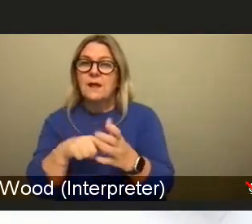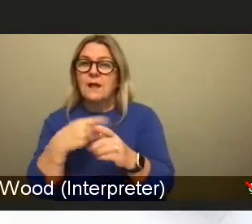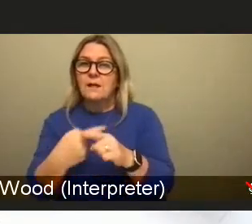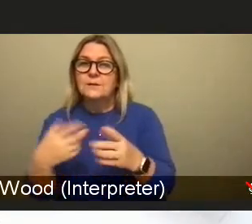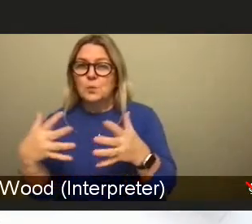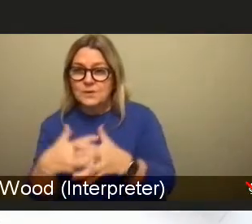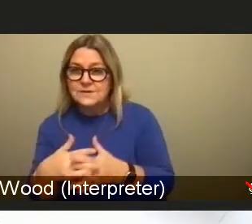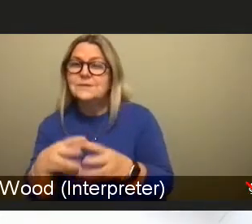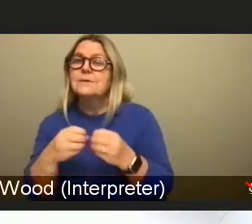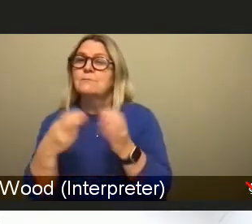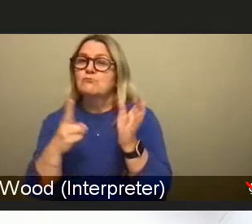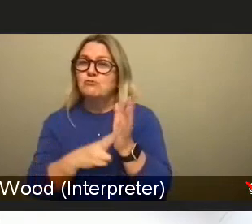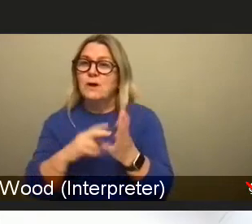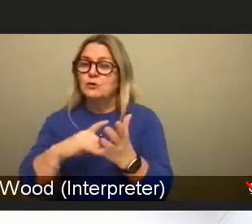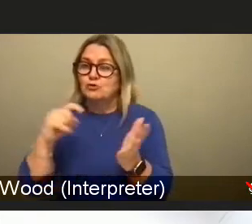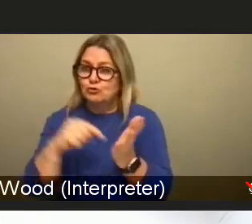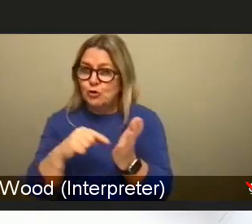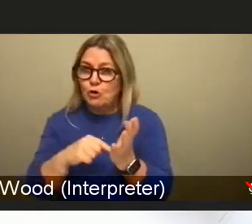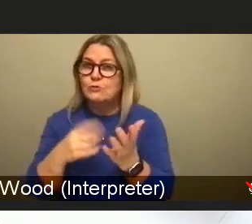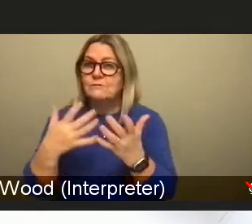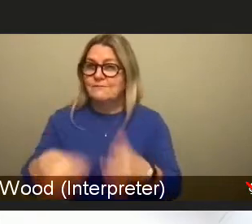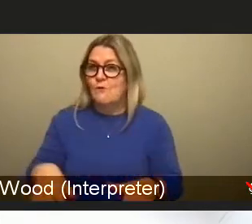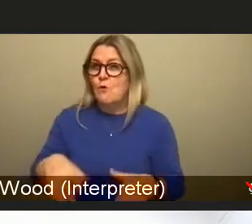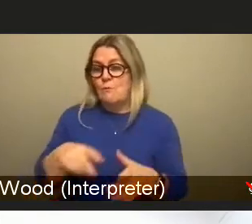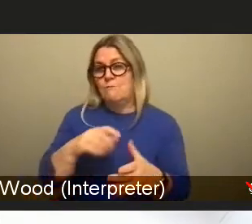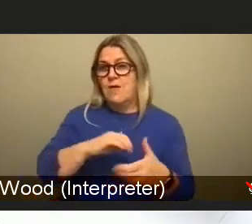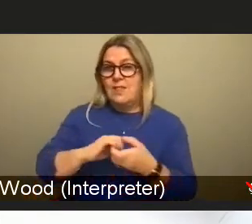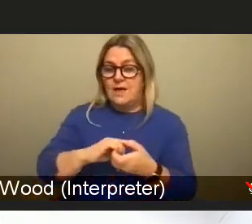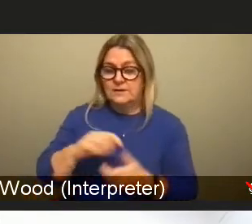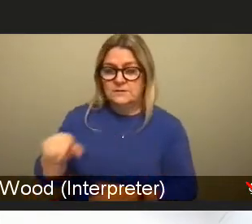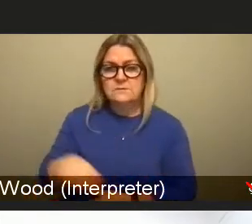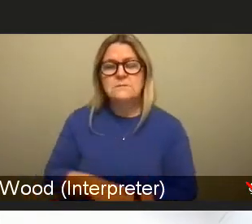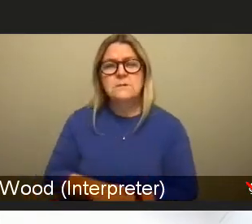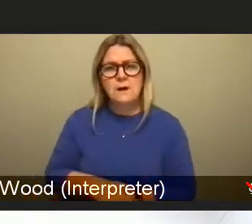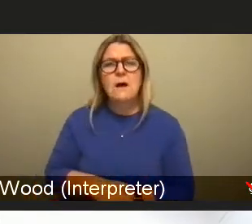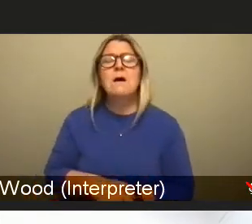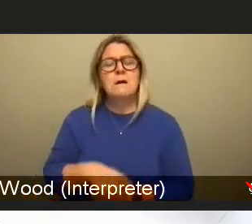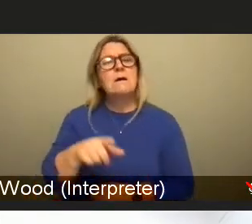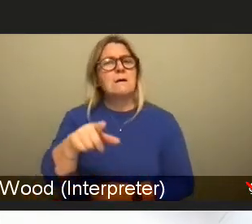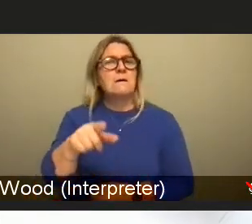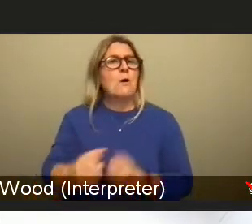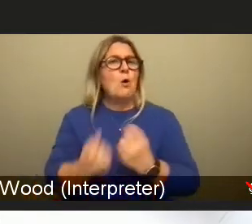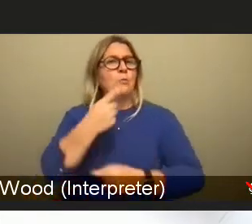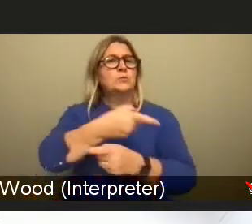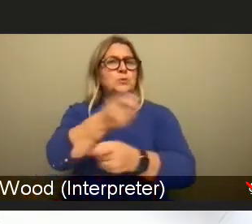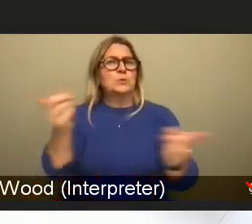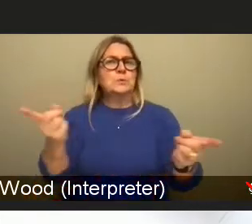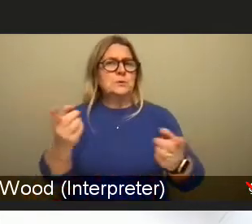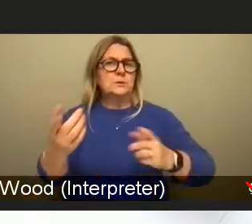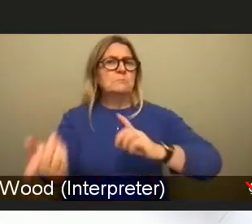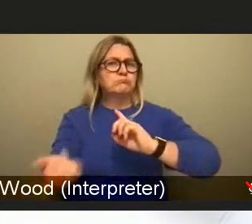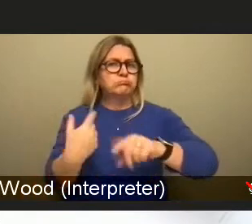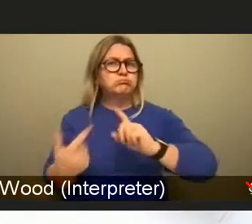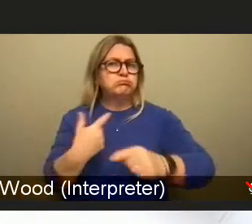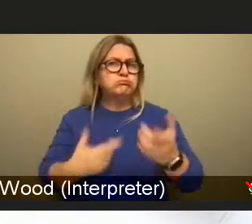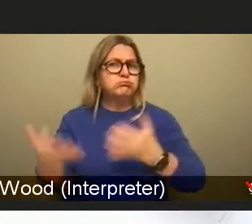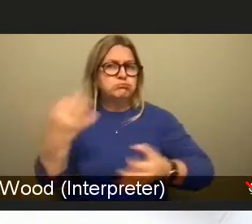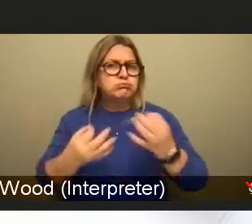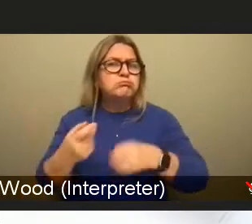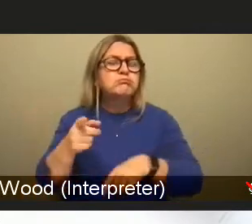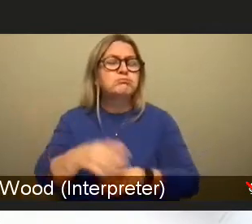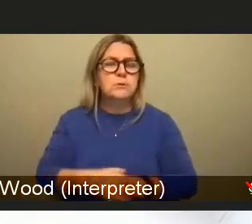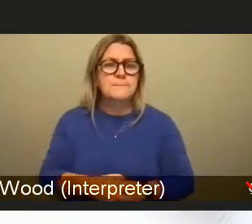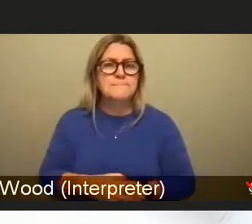There will be an opportunity for our online audience to put questions and views to the panel throughout the event. If you would like to